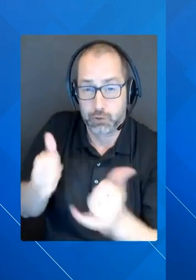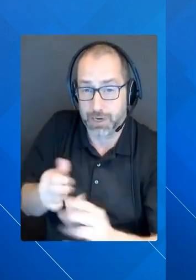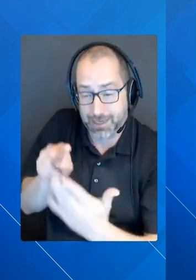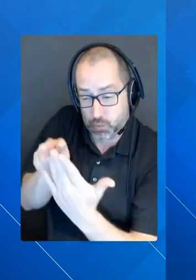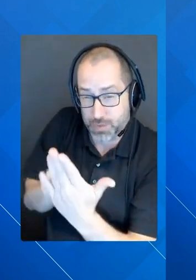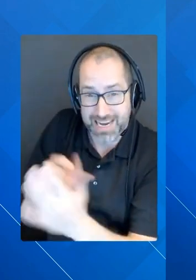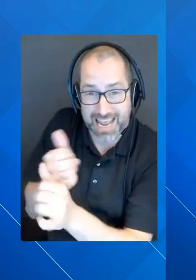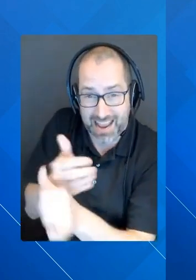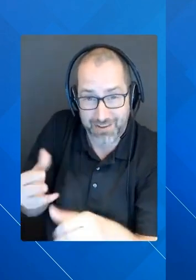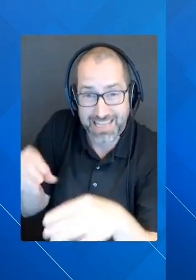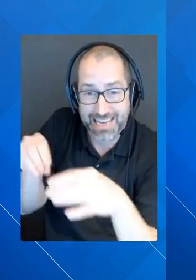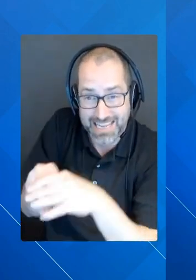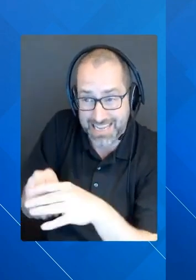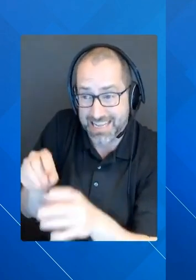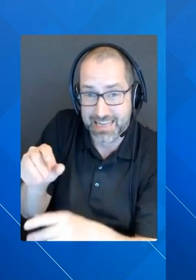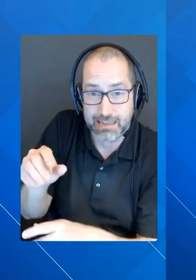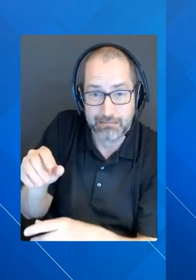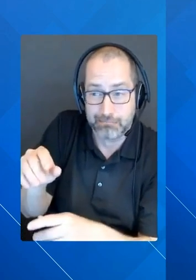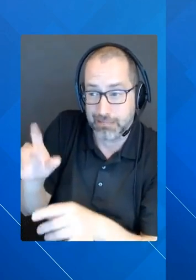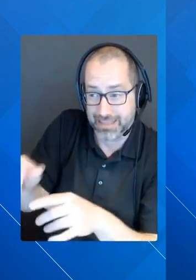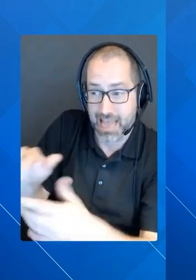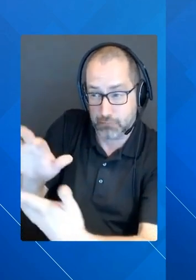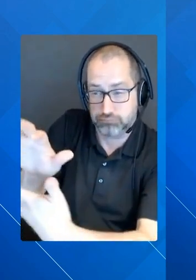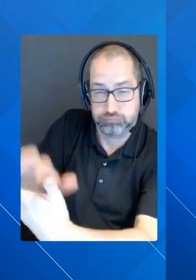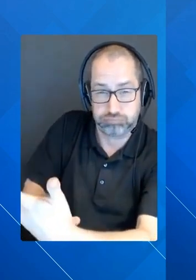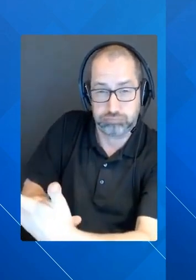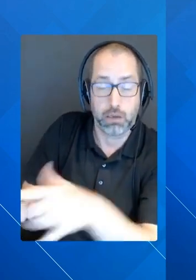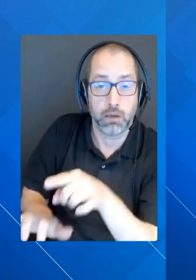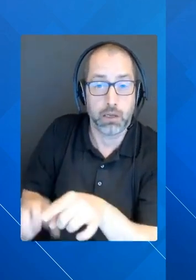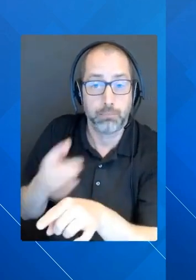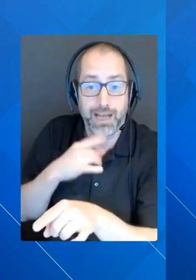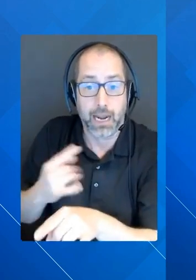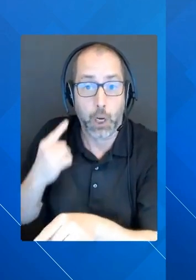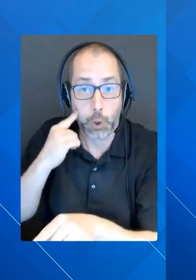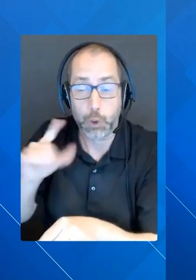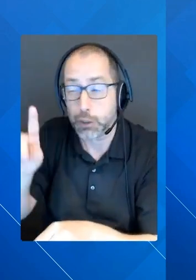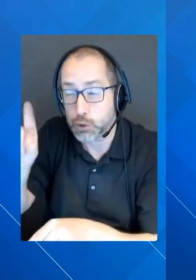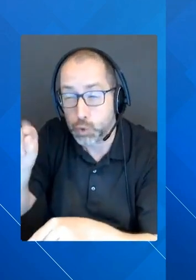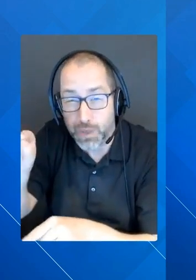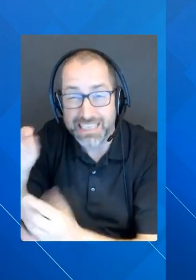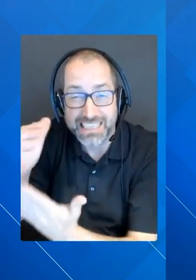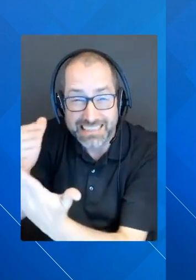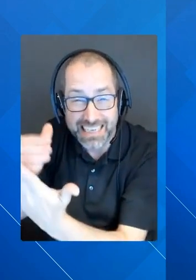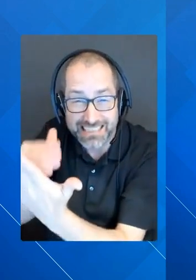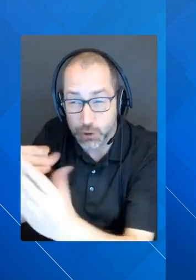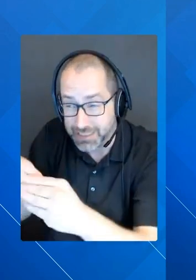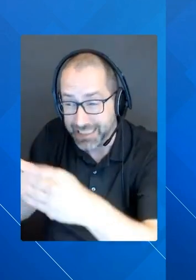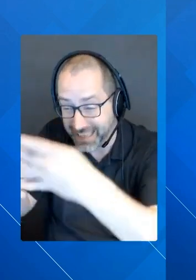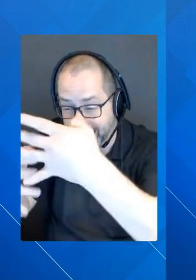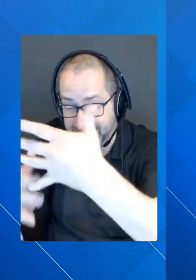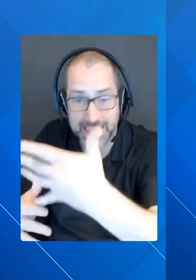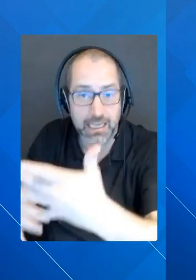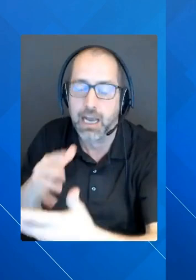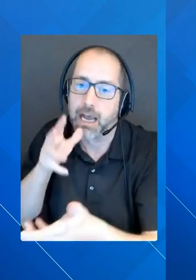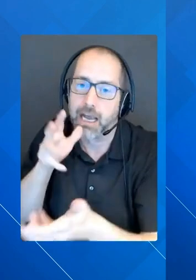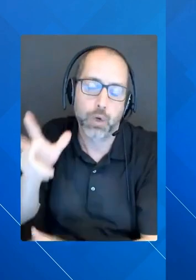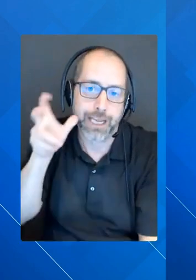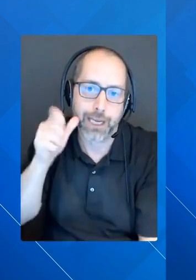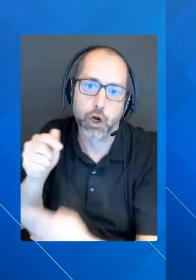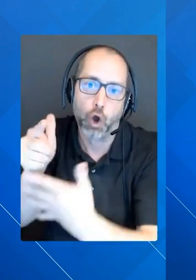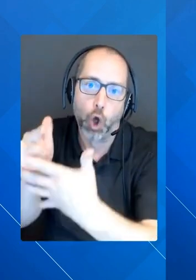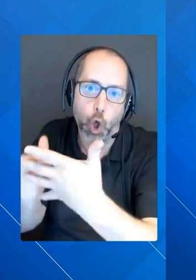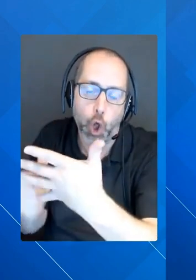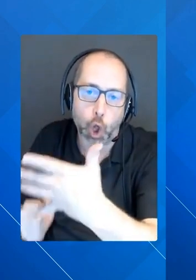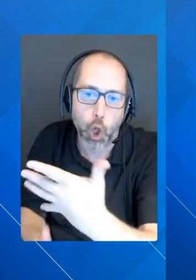main landmark to me. But I just heard that there are 20 sessions in this list. I don't want to hear all of them